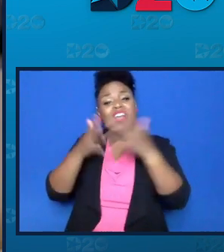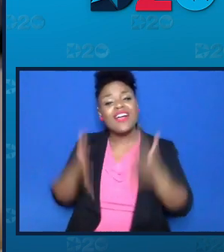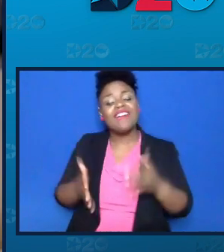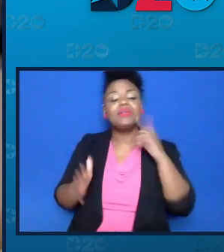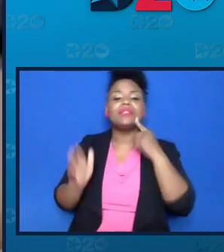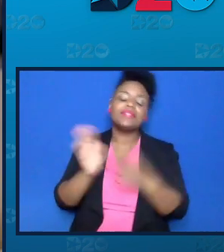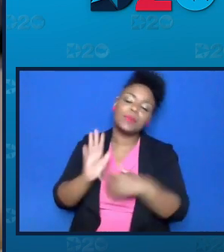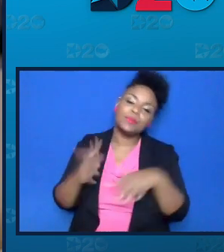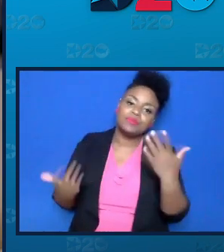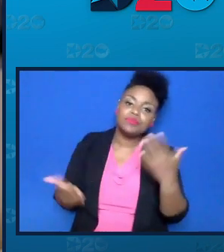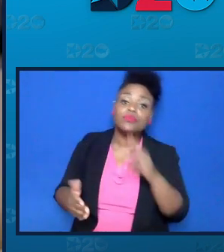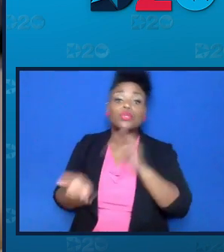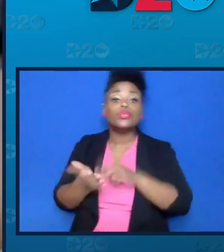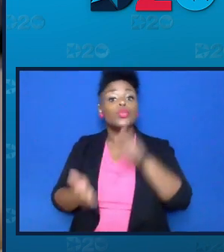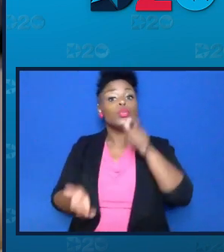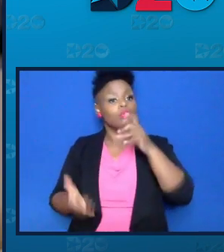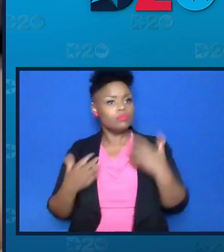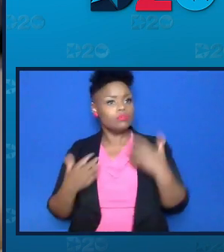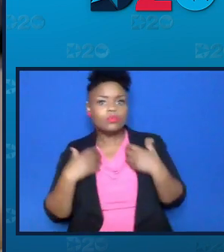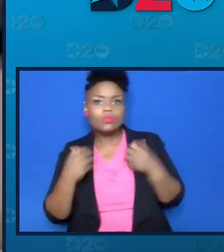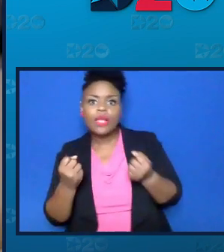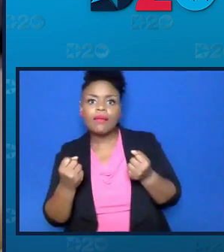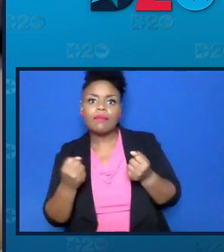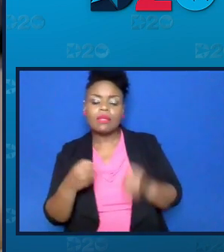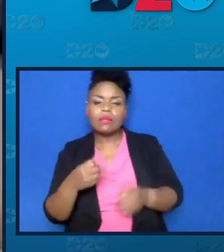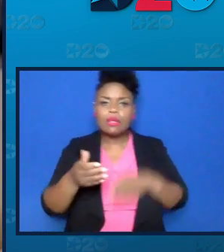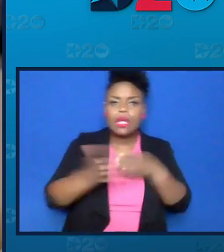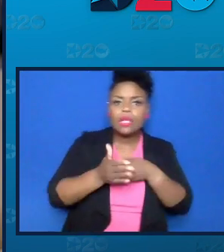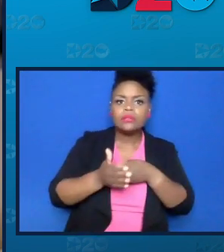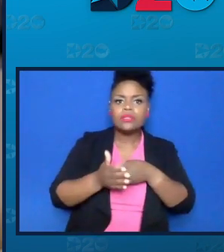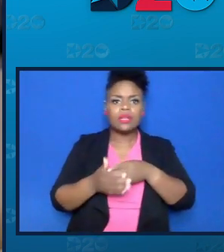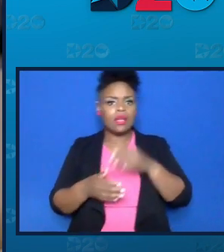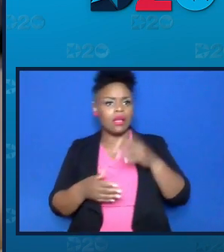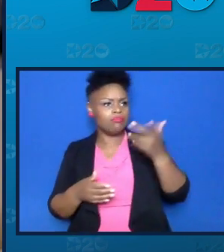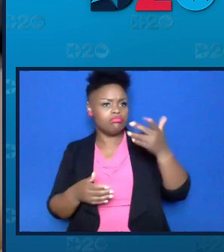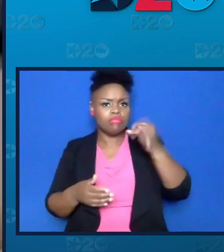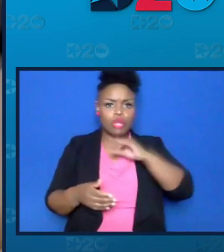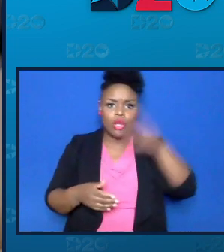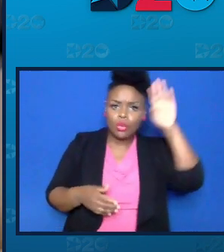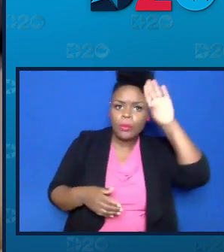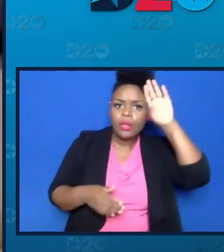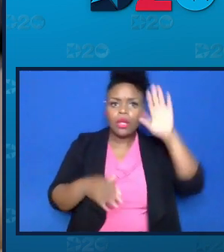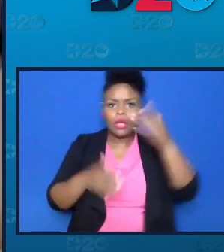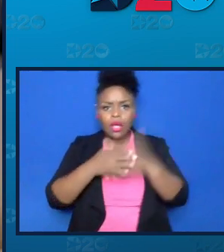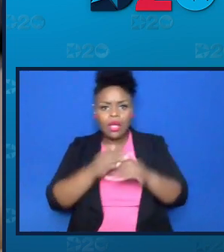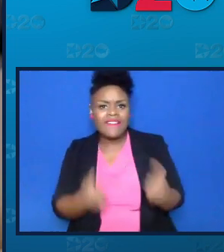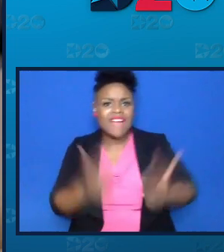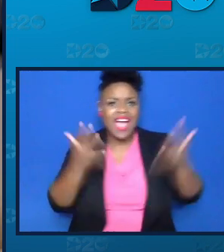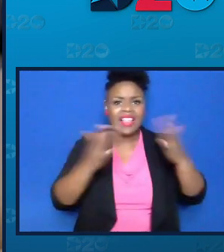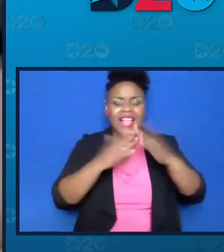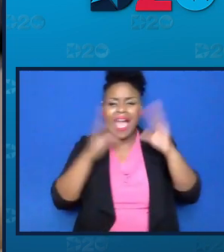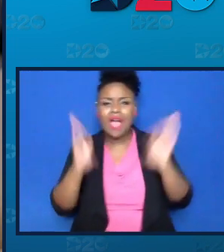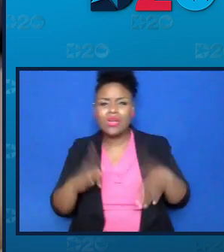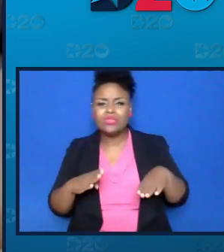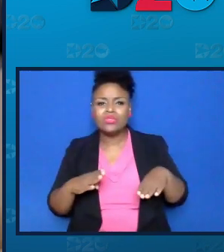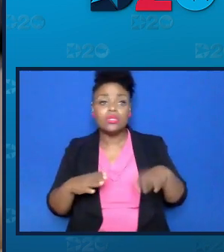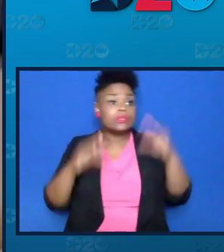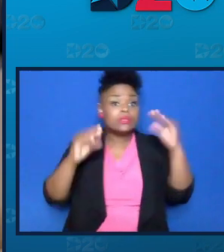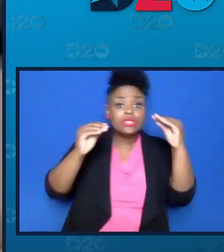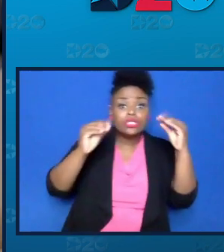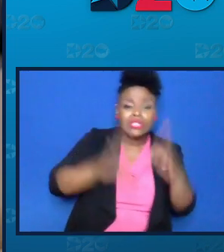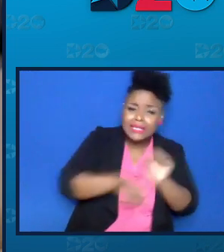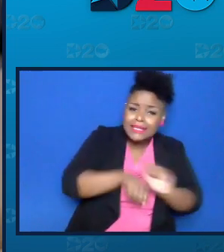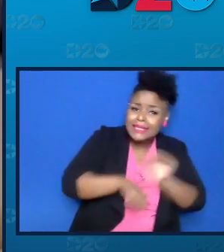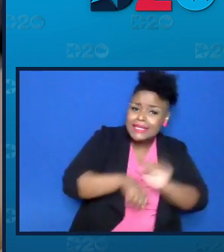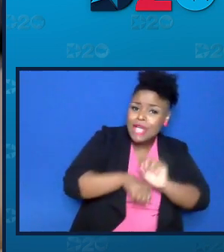infection, firefighters who run into burning buildings, teachers working overtime, especially now. They all deserve a servant leader